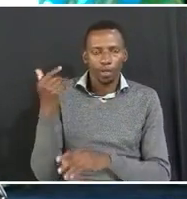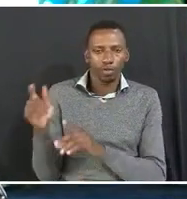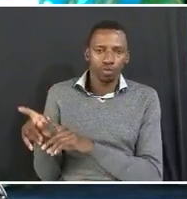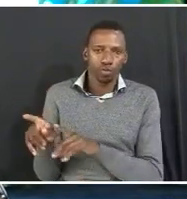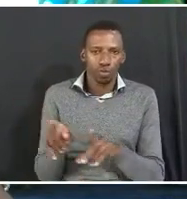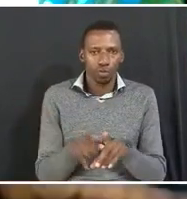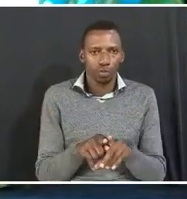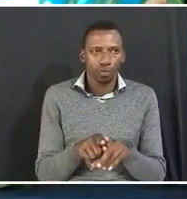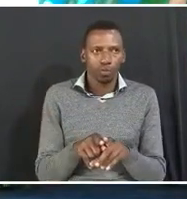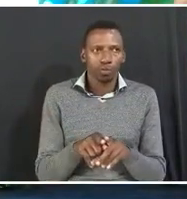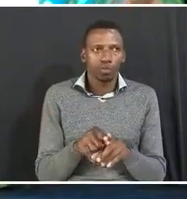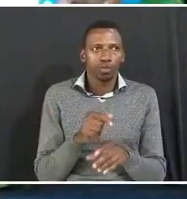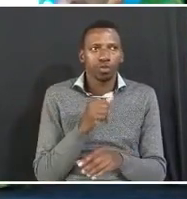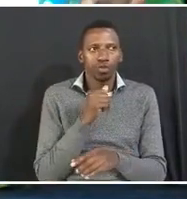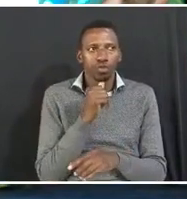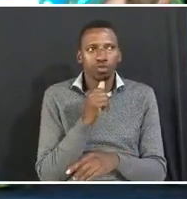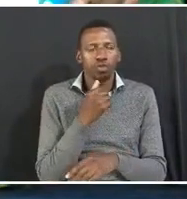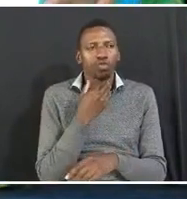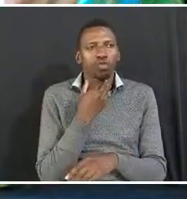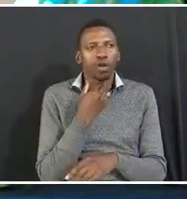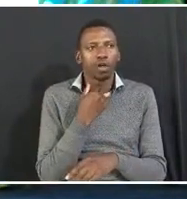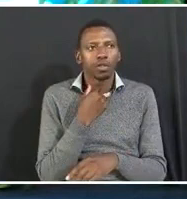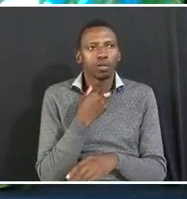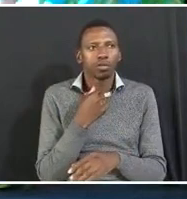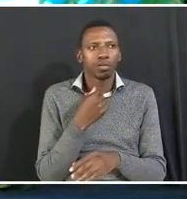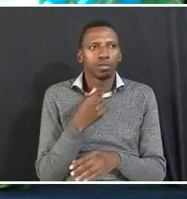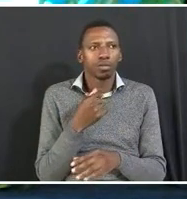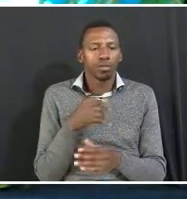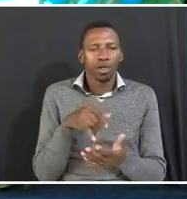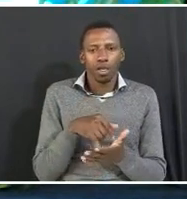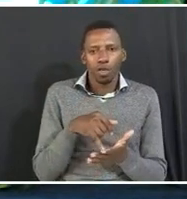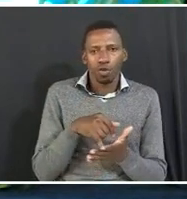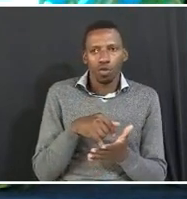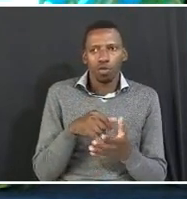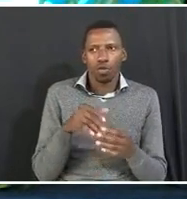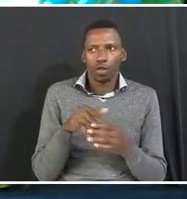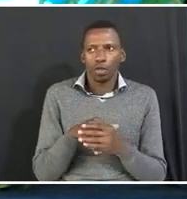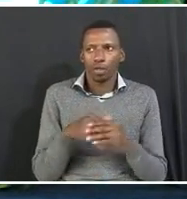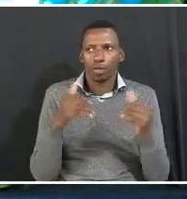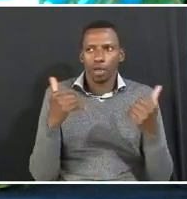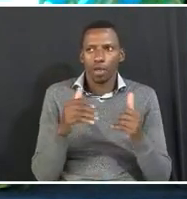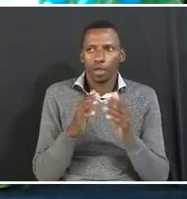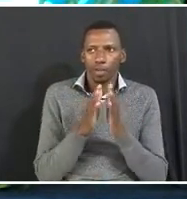do not also want to be associated with any of the prayer cells,